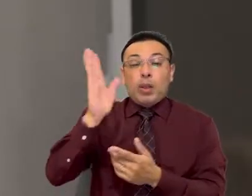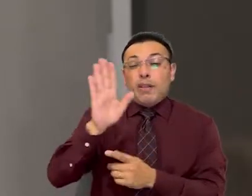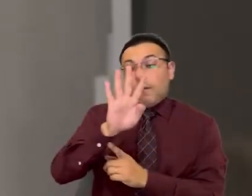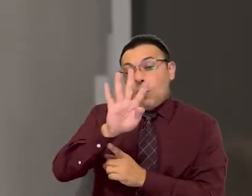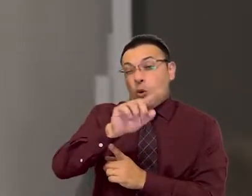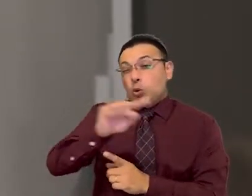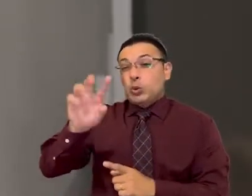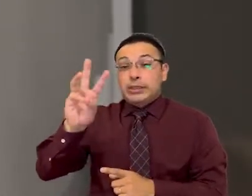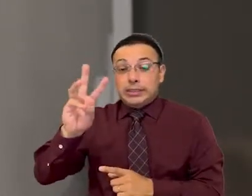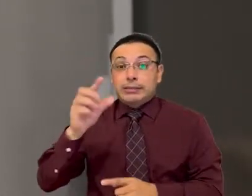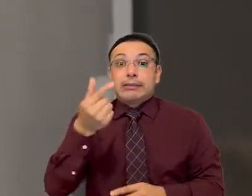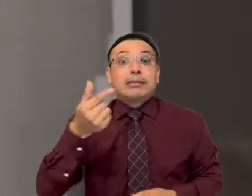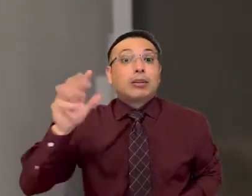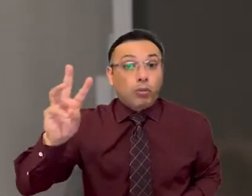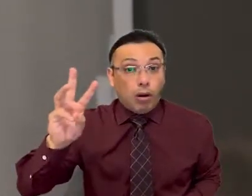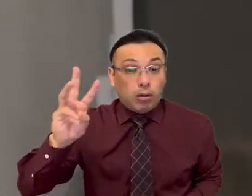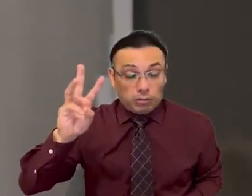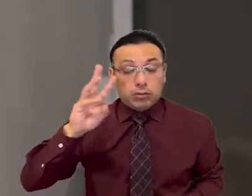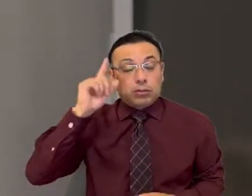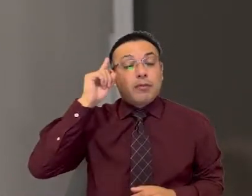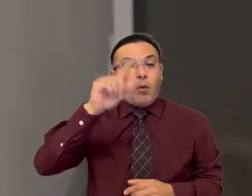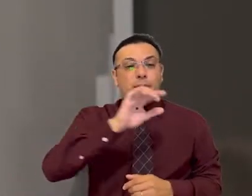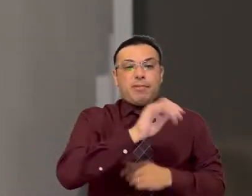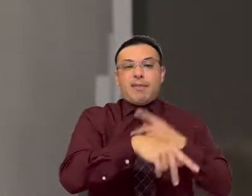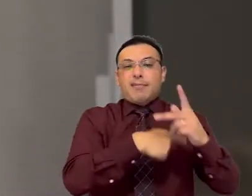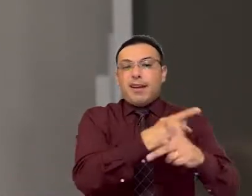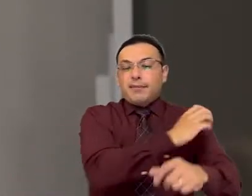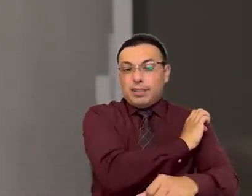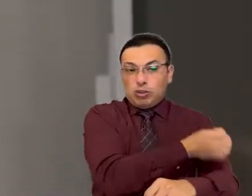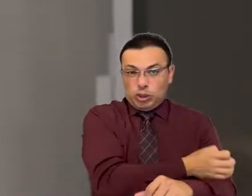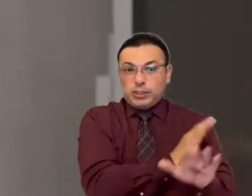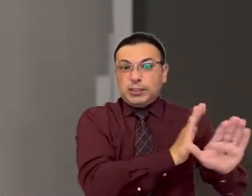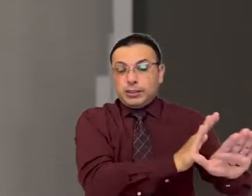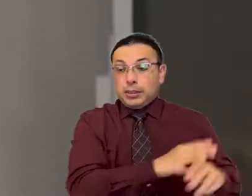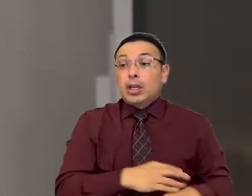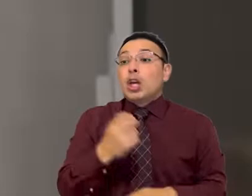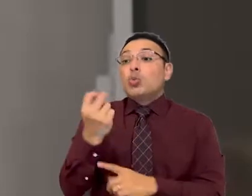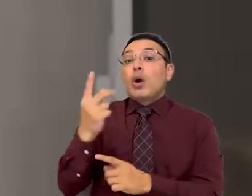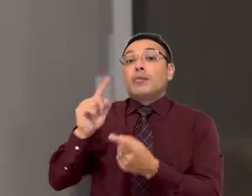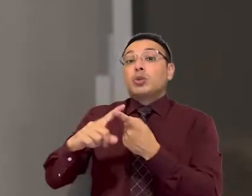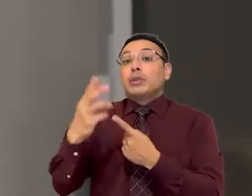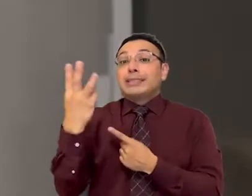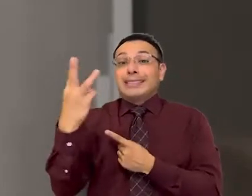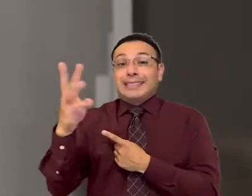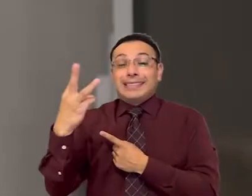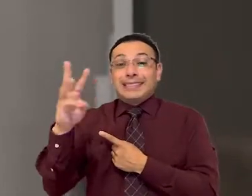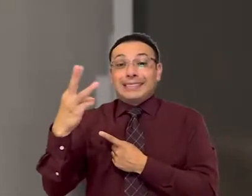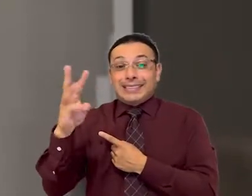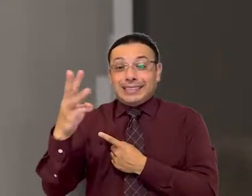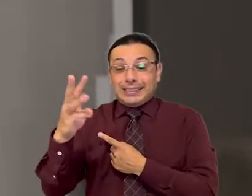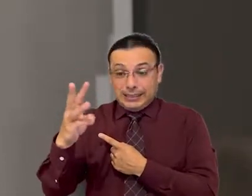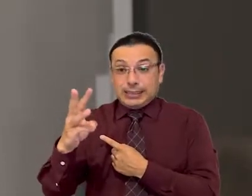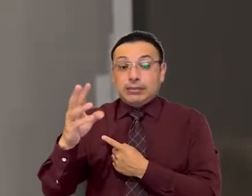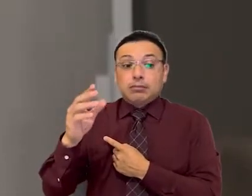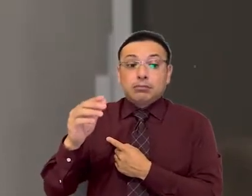renewable capacity, and by 2030, we anticipate having 12 to 16 gigawatts of renewable capacity. I'm really proud to